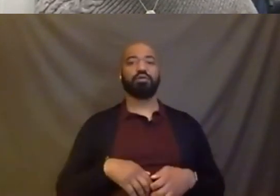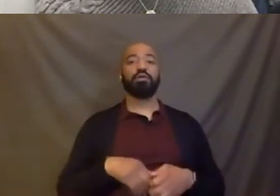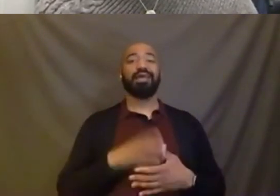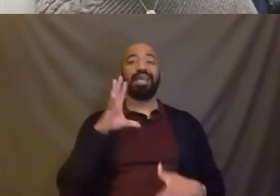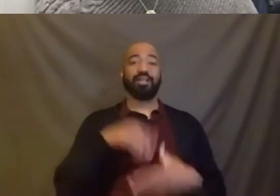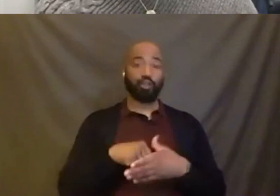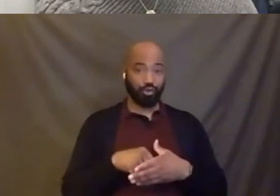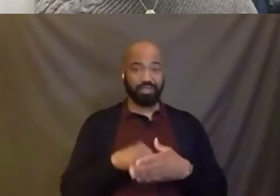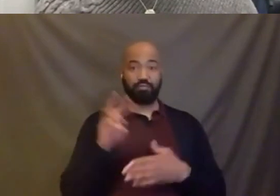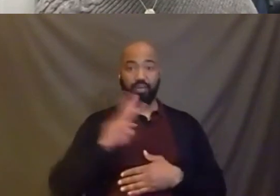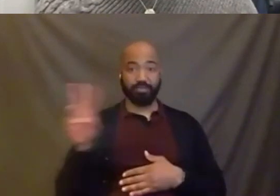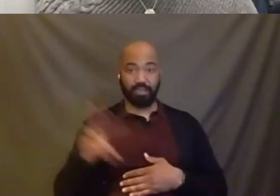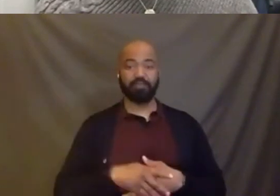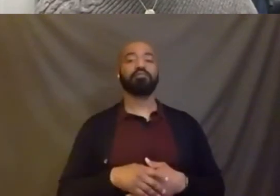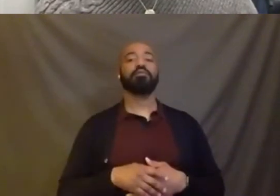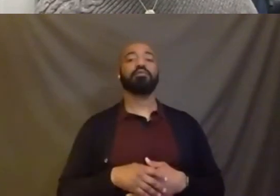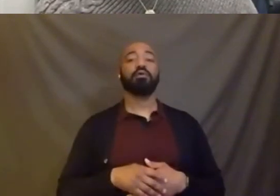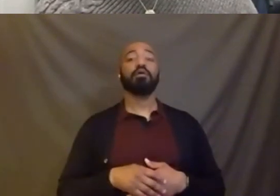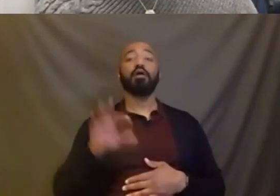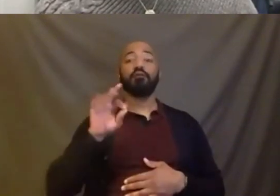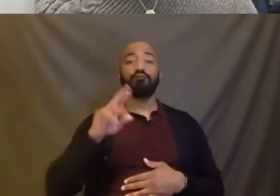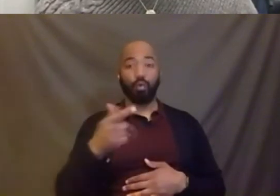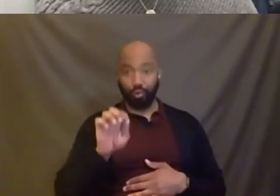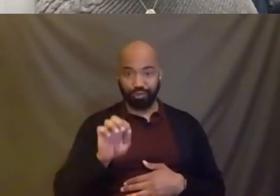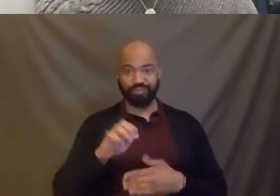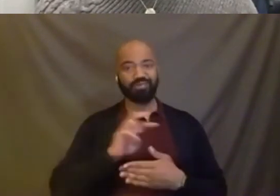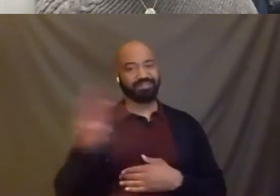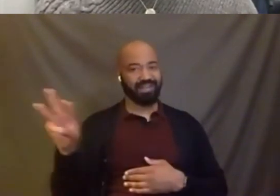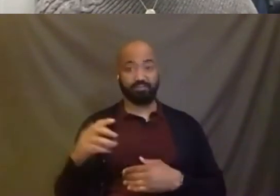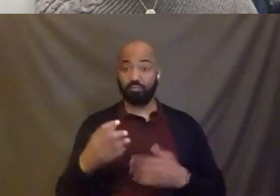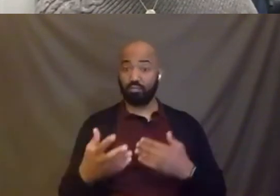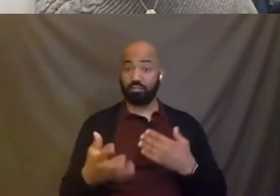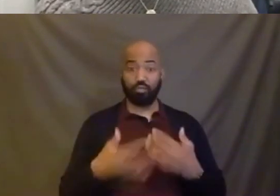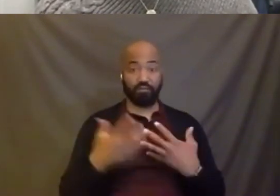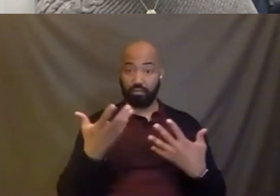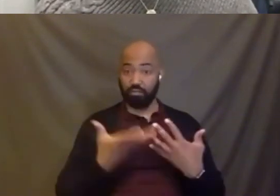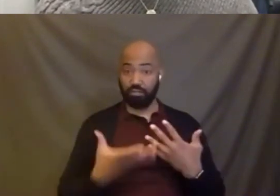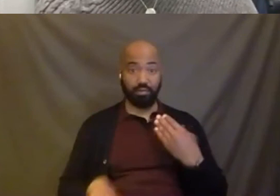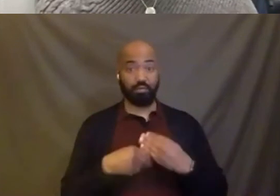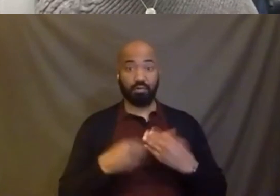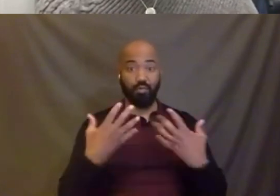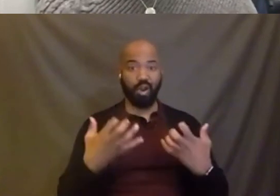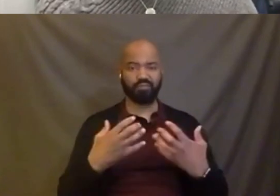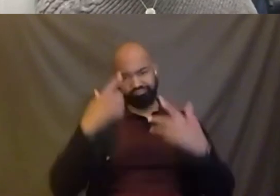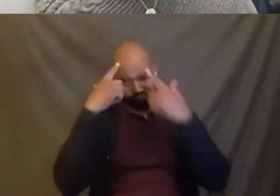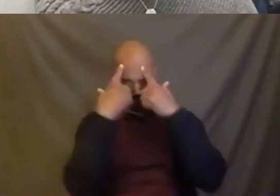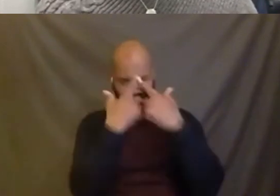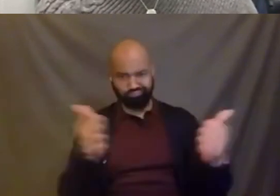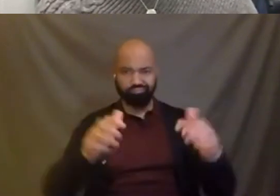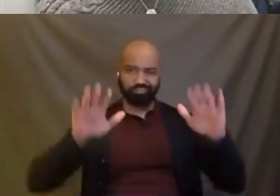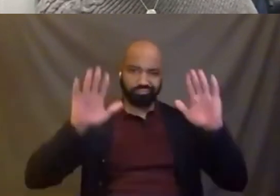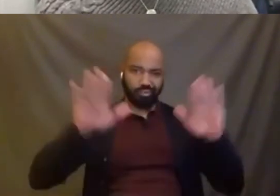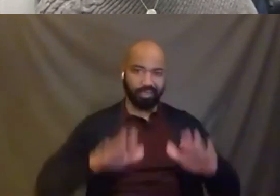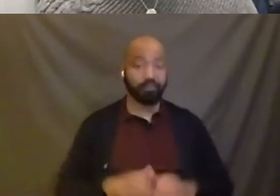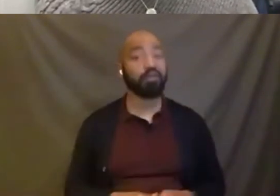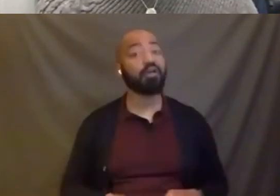Forge websites. If there's anything else anybody wants to stick in there, that is great. But I want to thank